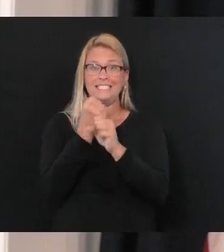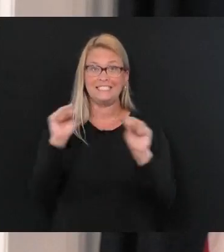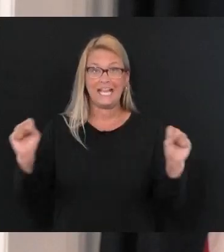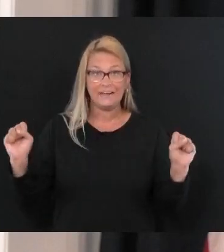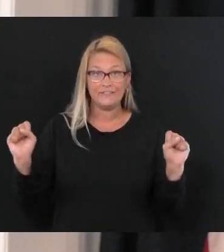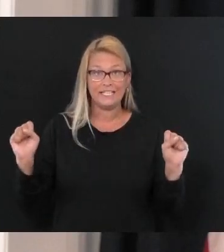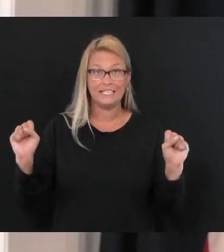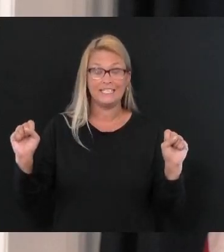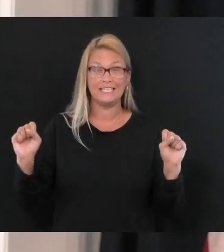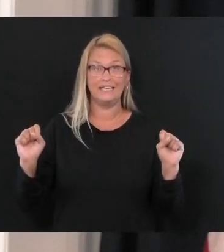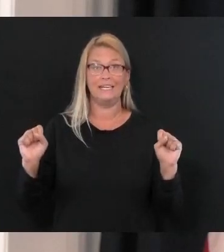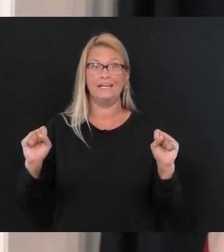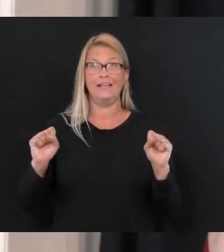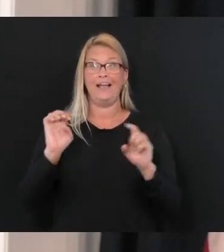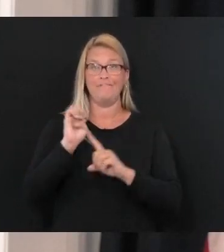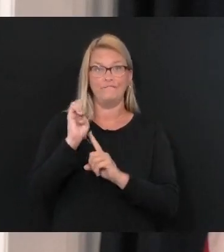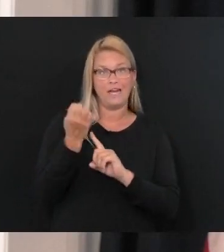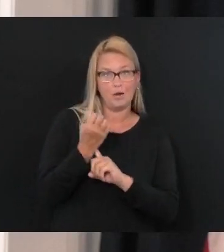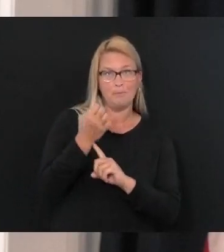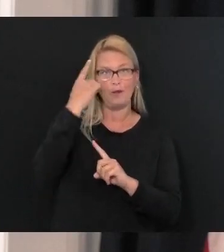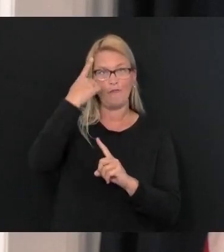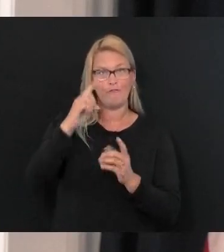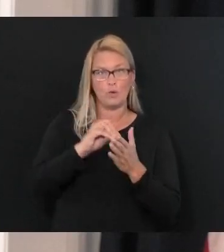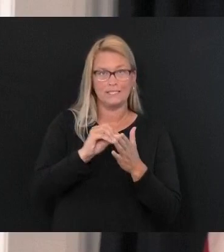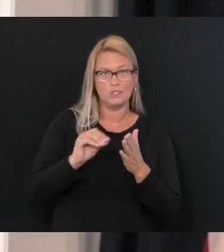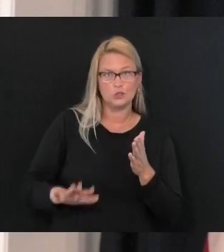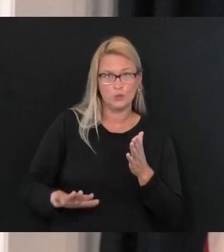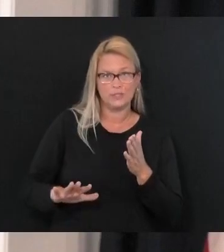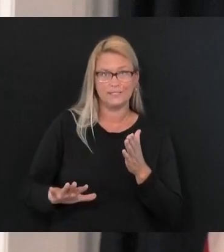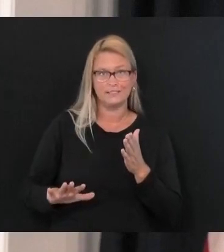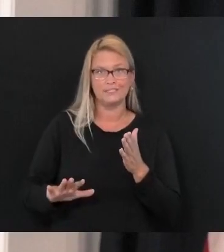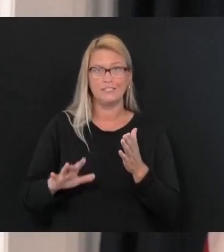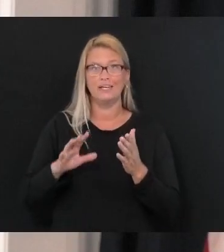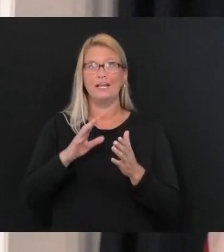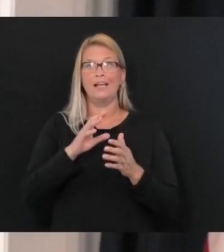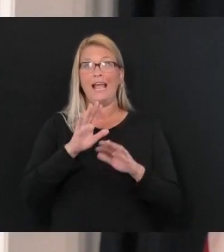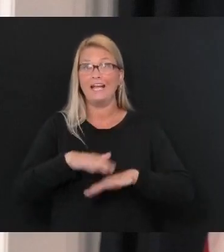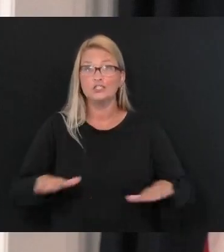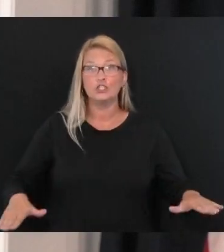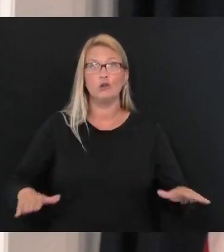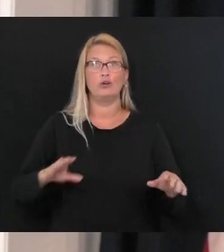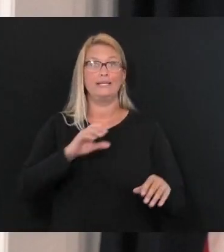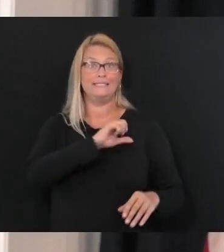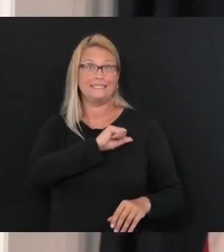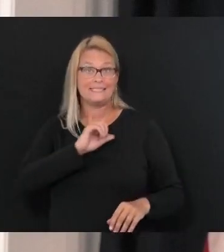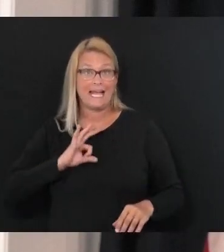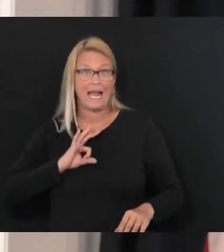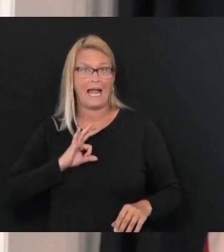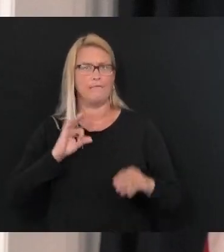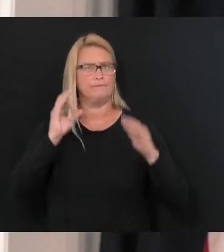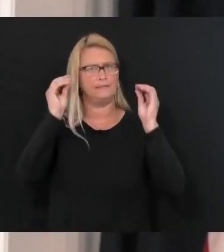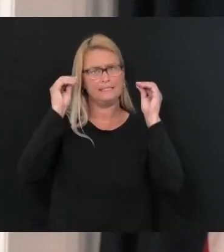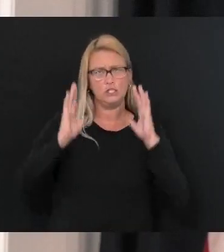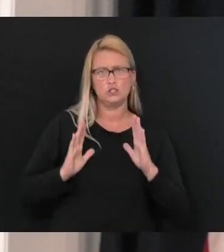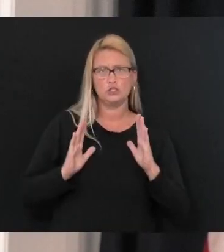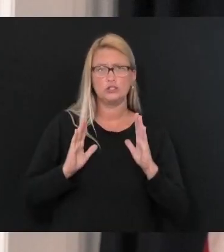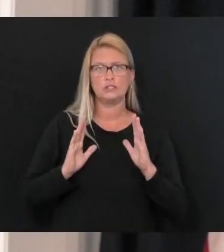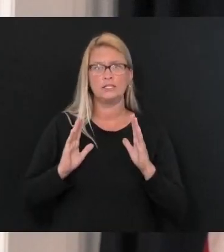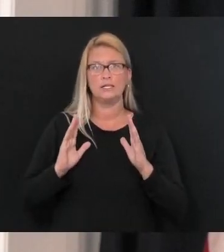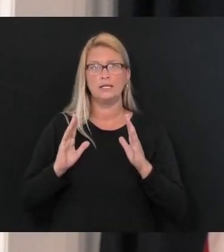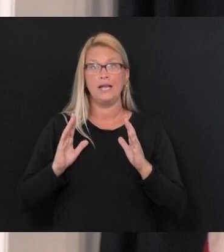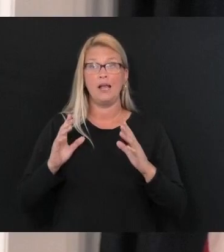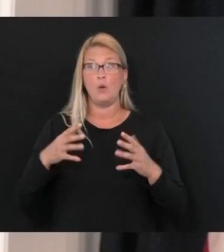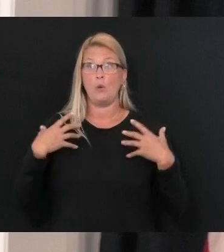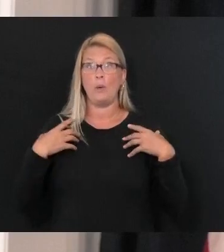less safe environments for our students, for our children, for our staff, for our teachers, is the health of the